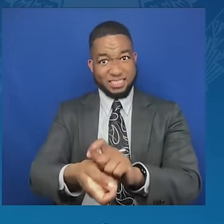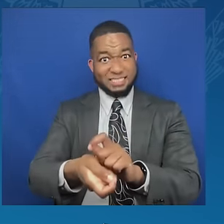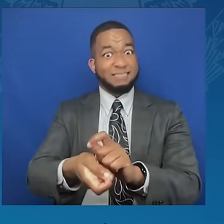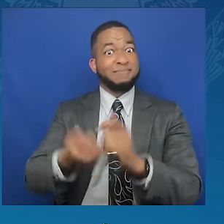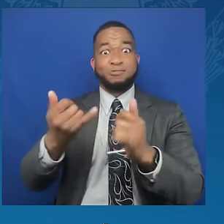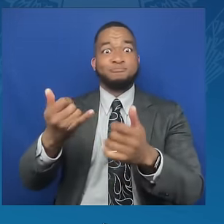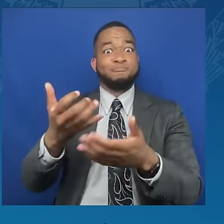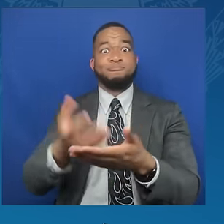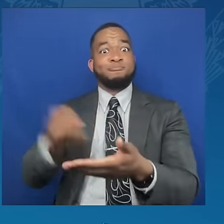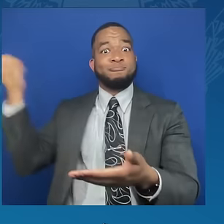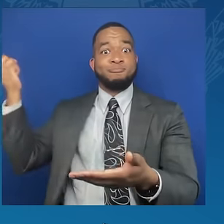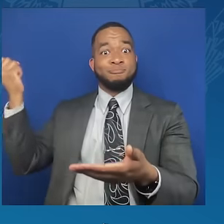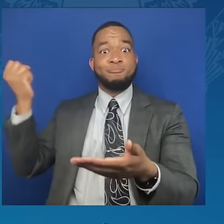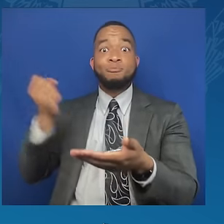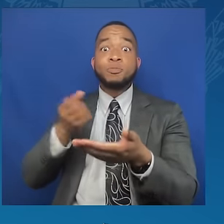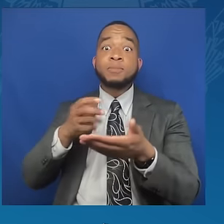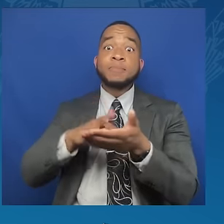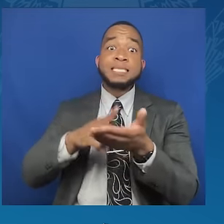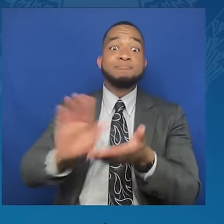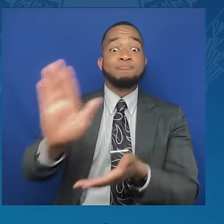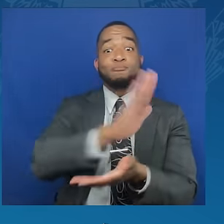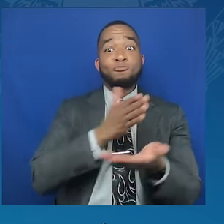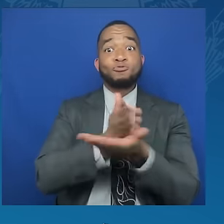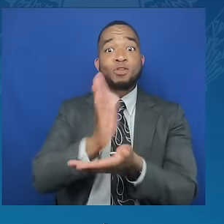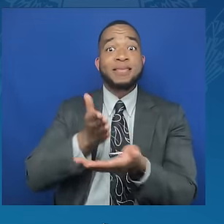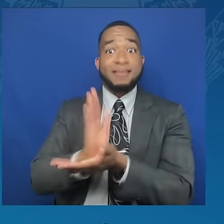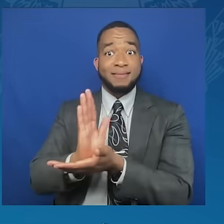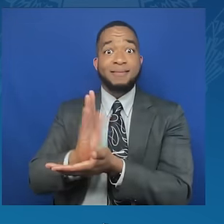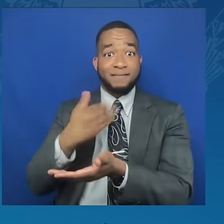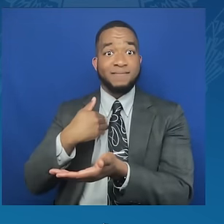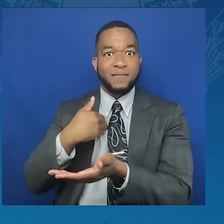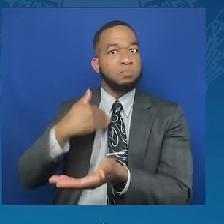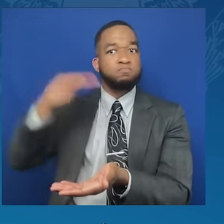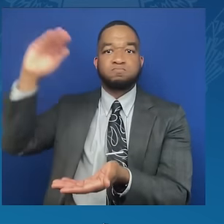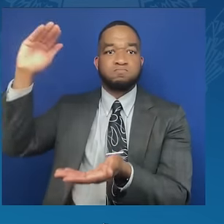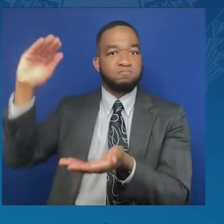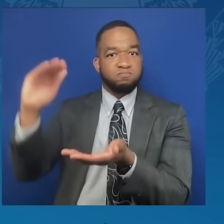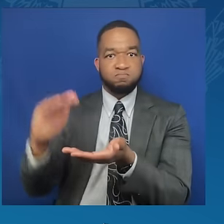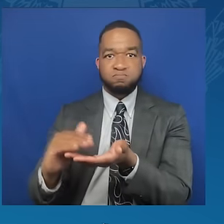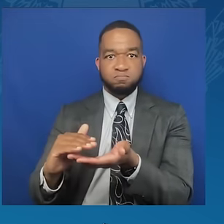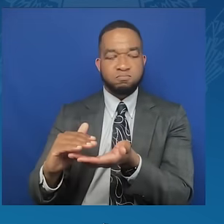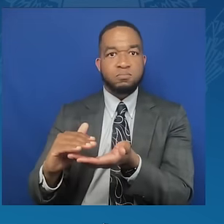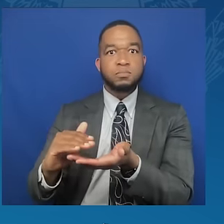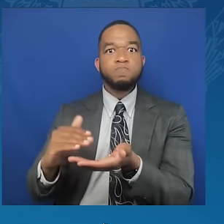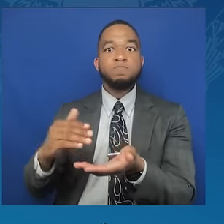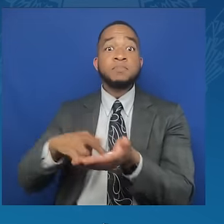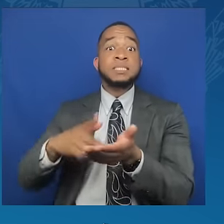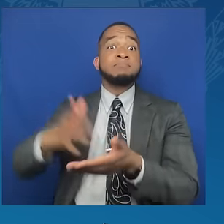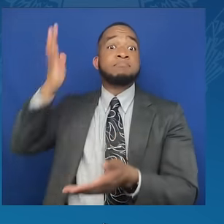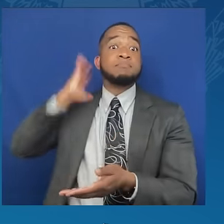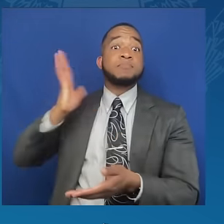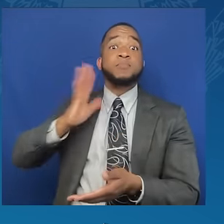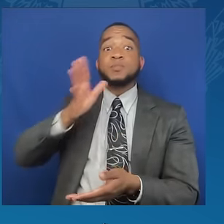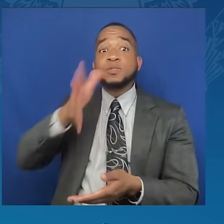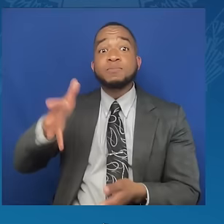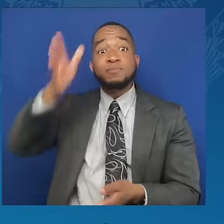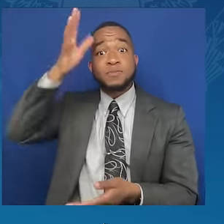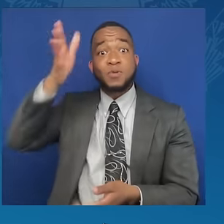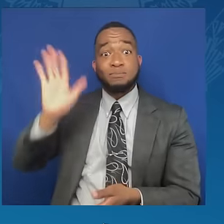and grandmothers. Their lived experience that from kindergarten to 12th grade, they